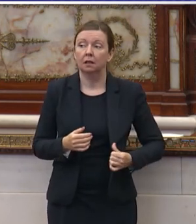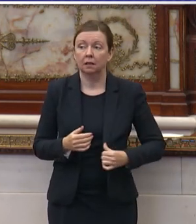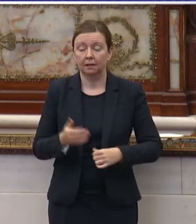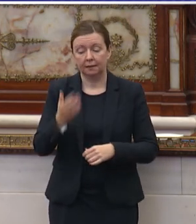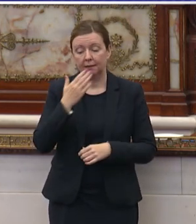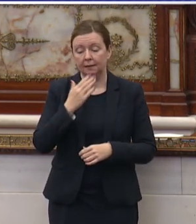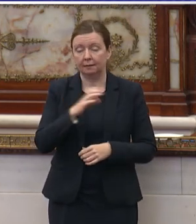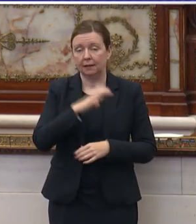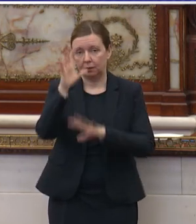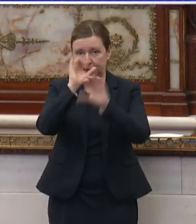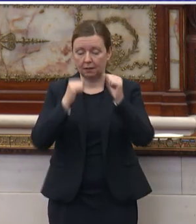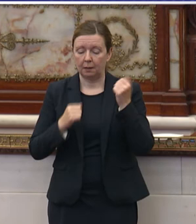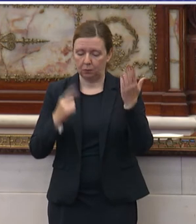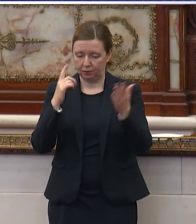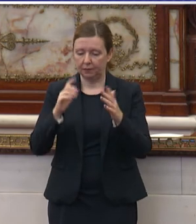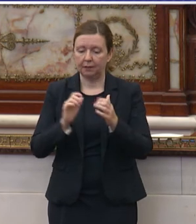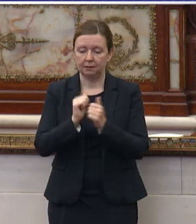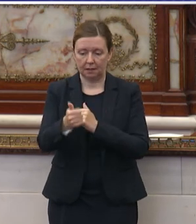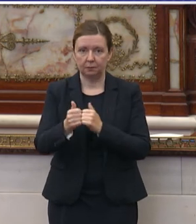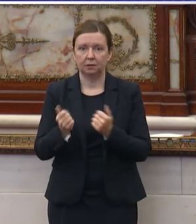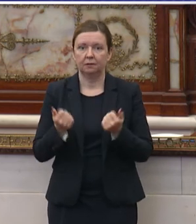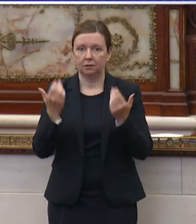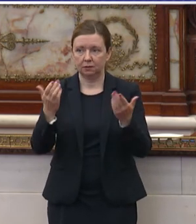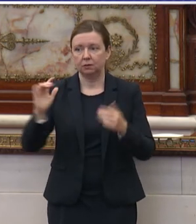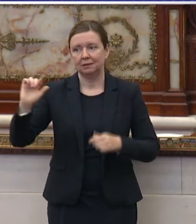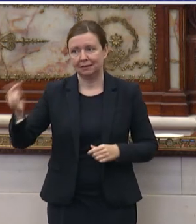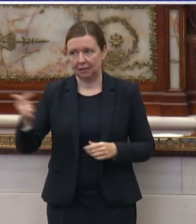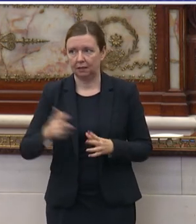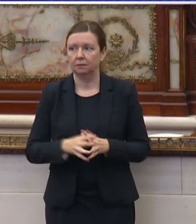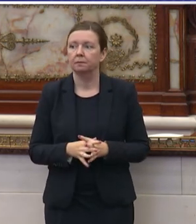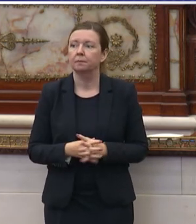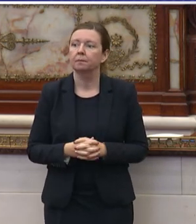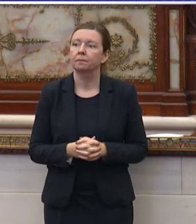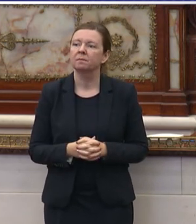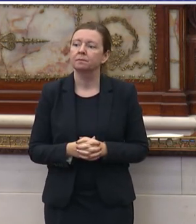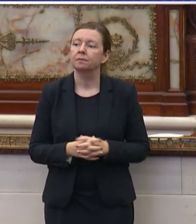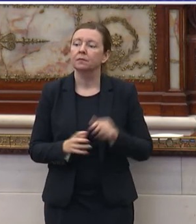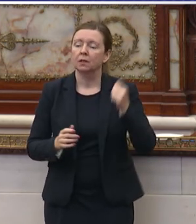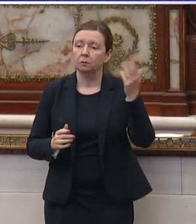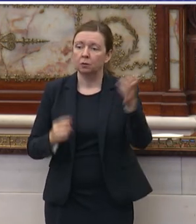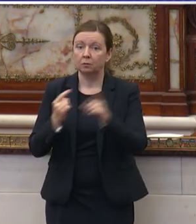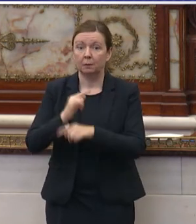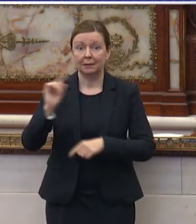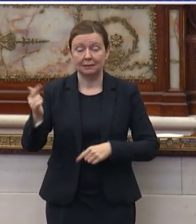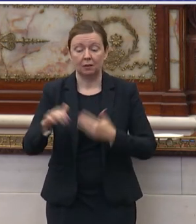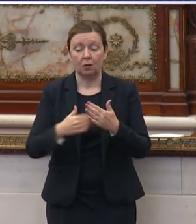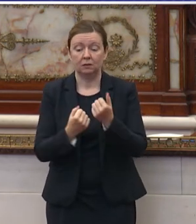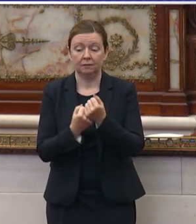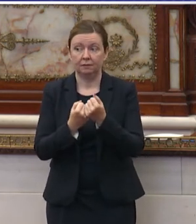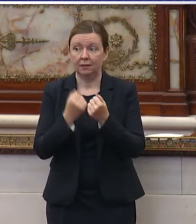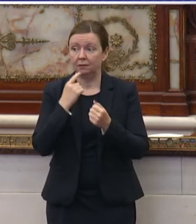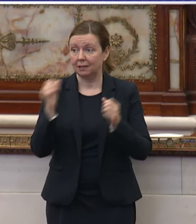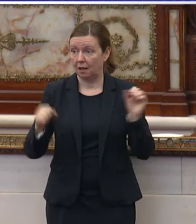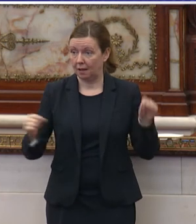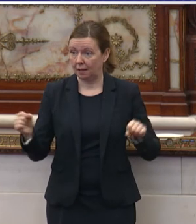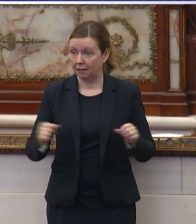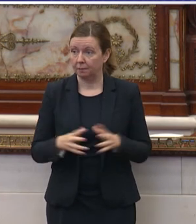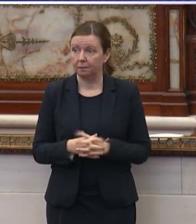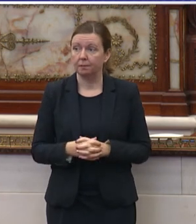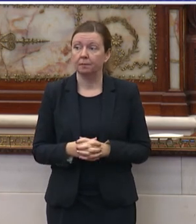Thank you, Council President. I move for the adoption of the resolution. Second. It's been moved and properly second. All those in favor indicate by saying